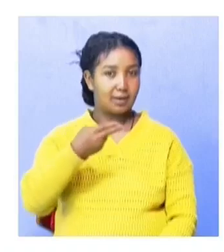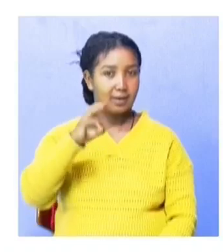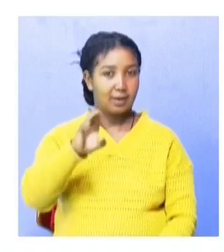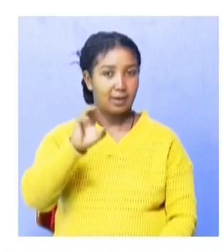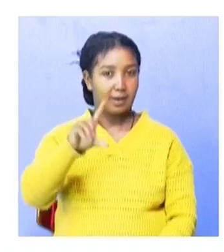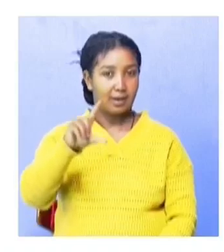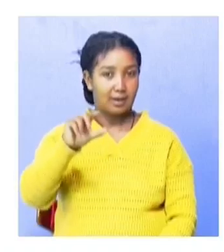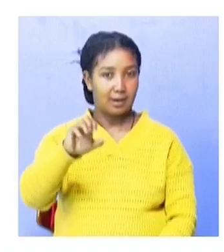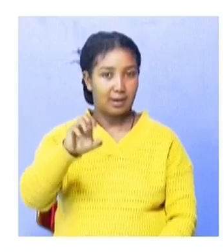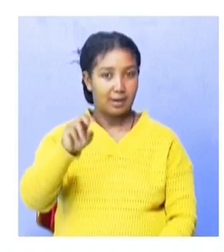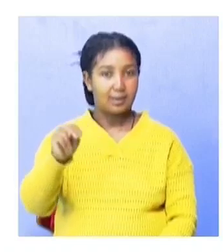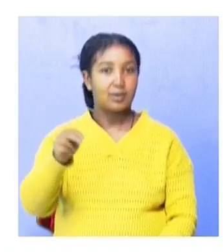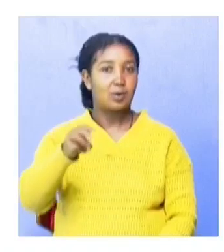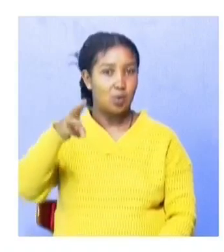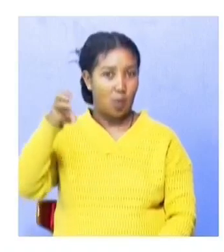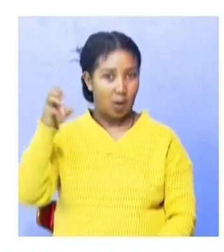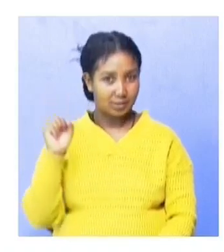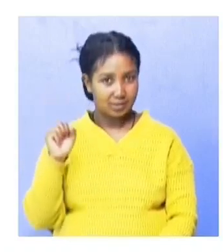was